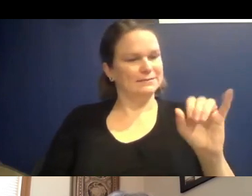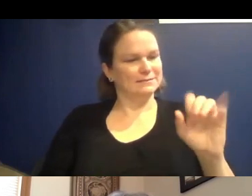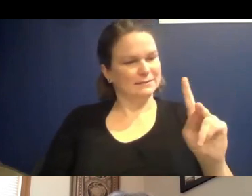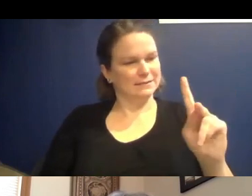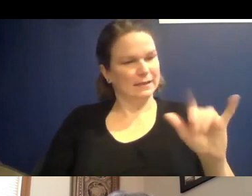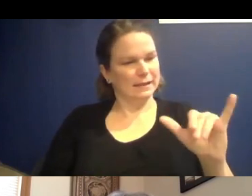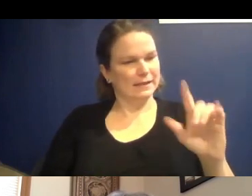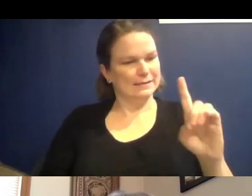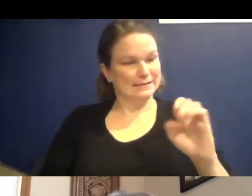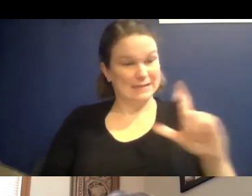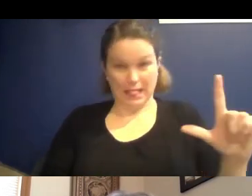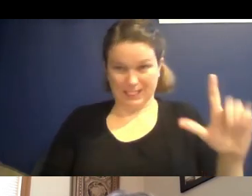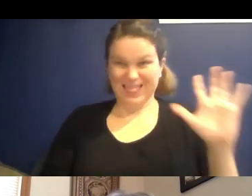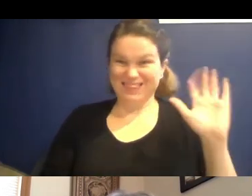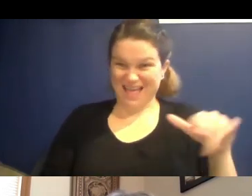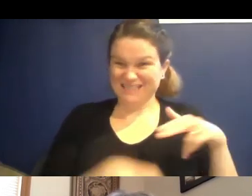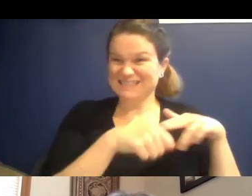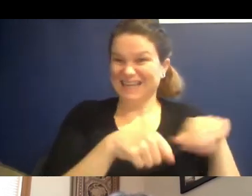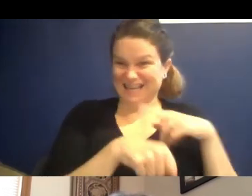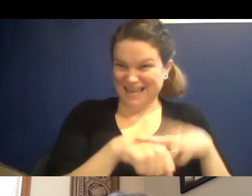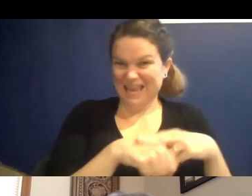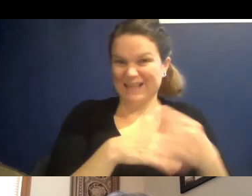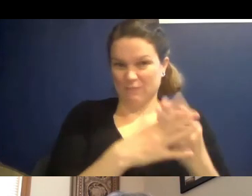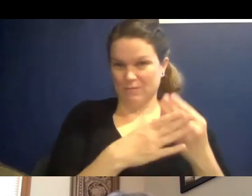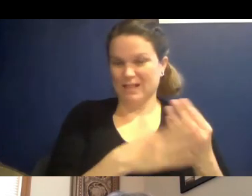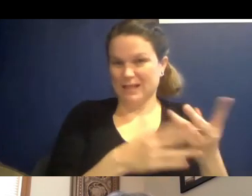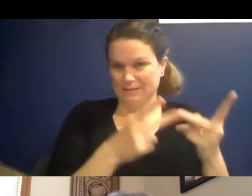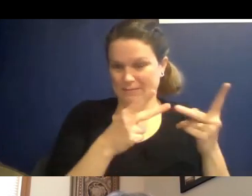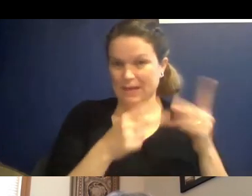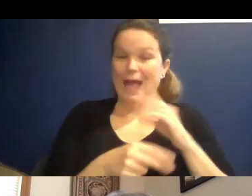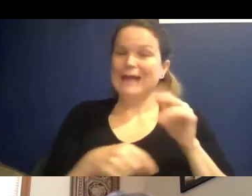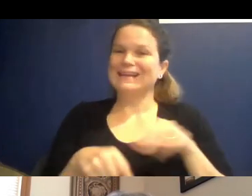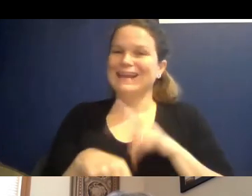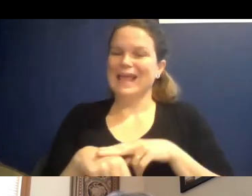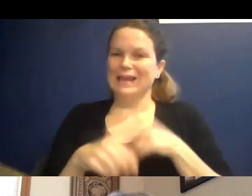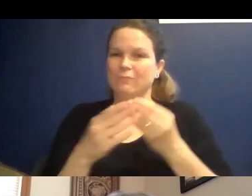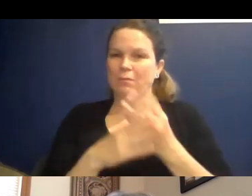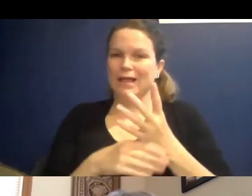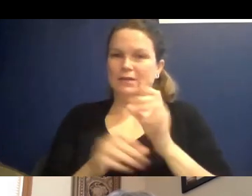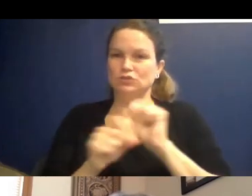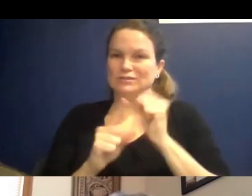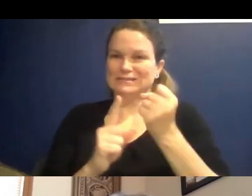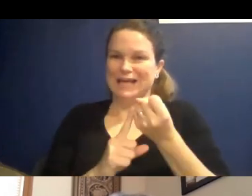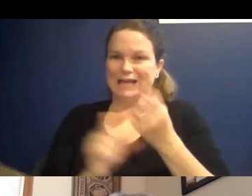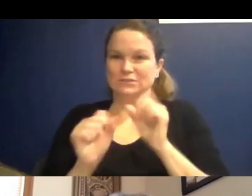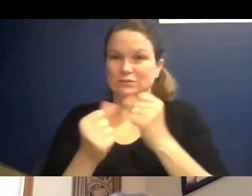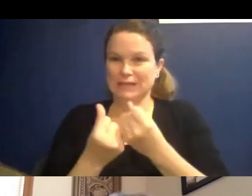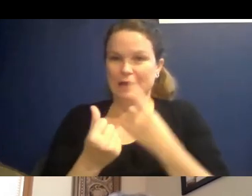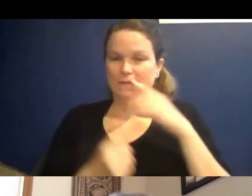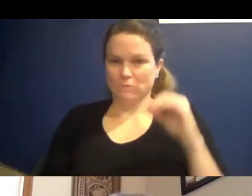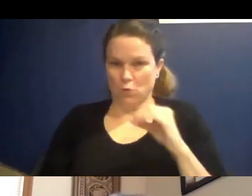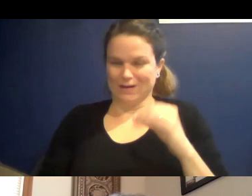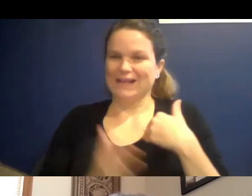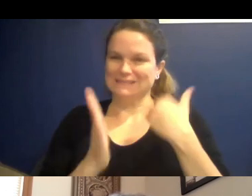Boskydell. So that's a source. And then the Native Plant Society of Oregon also has a listing on their